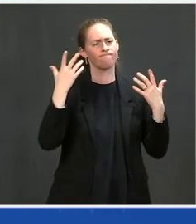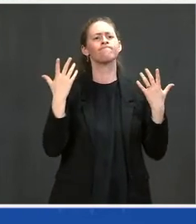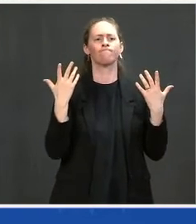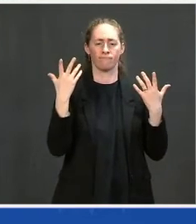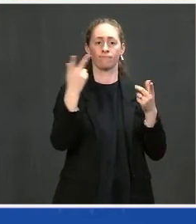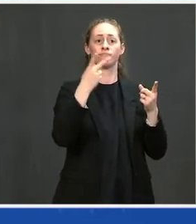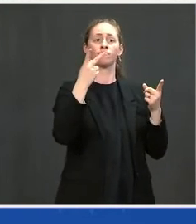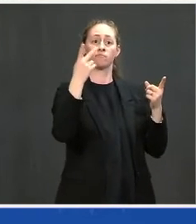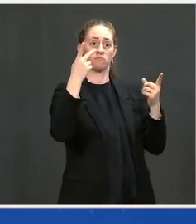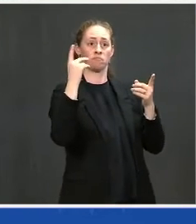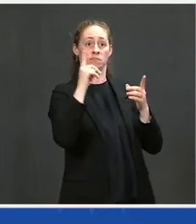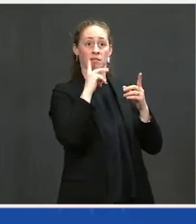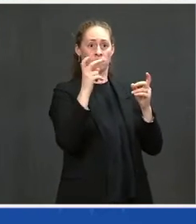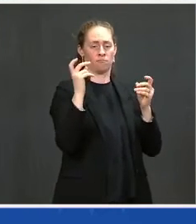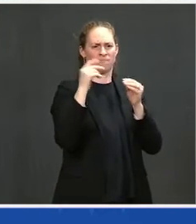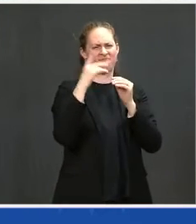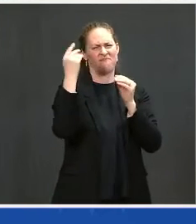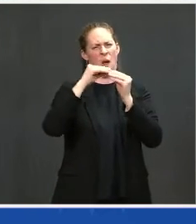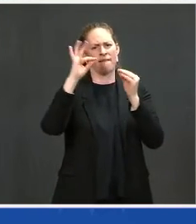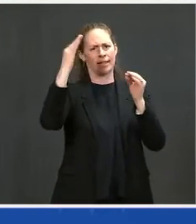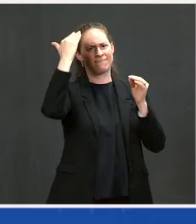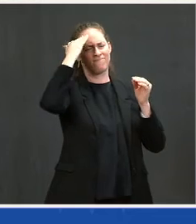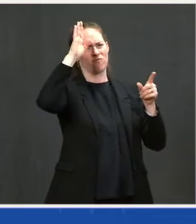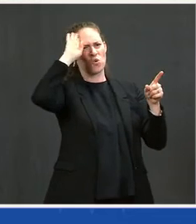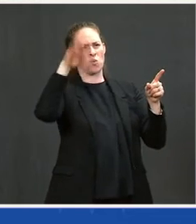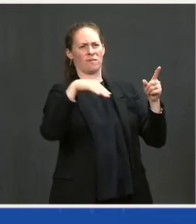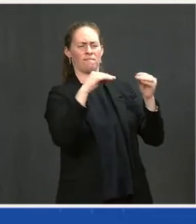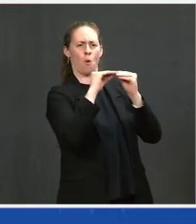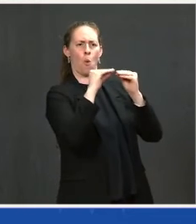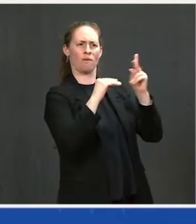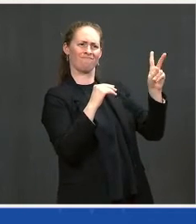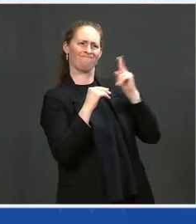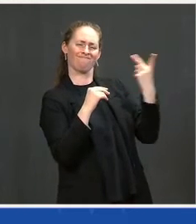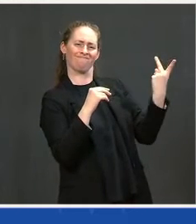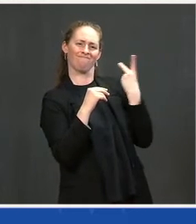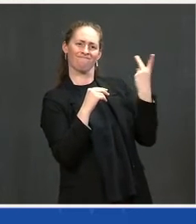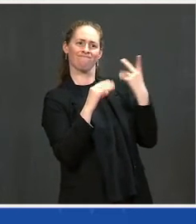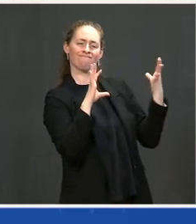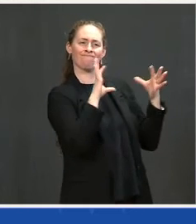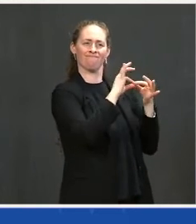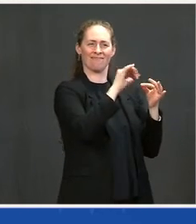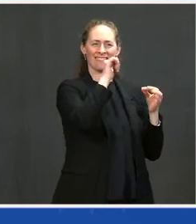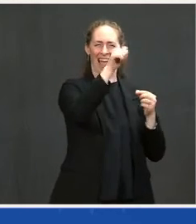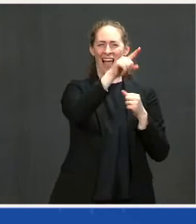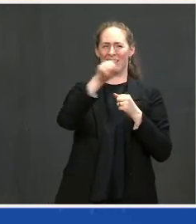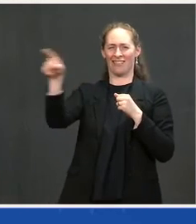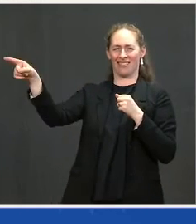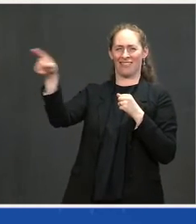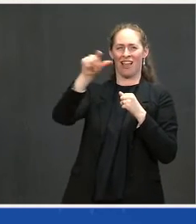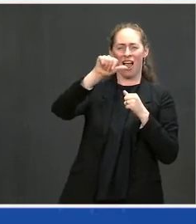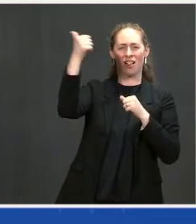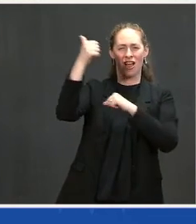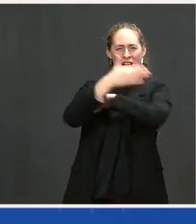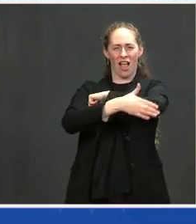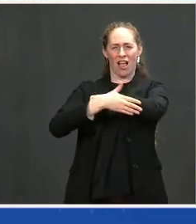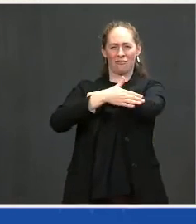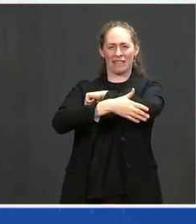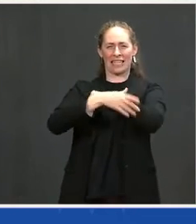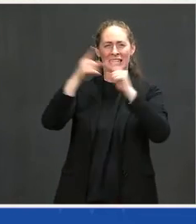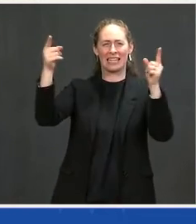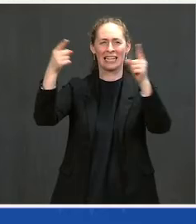it was inappropriate for the President of the United States to spend time with the Vice President of another country. But it was obvious he was going to